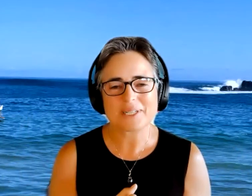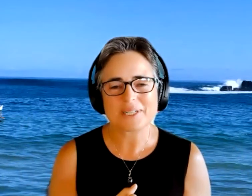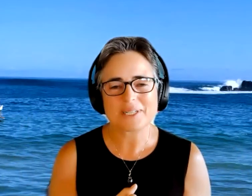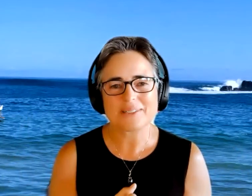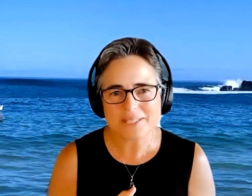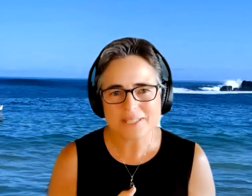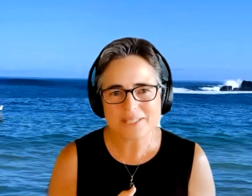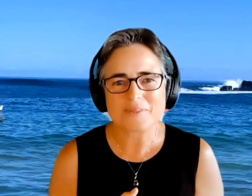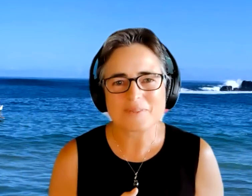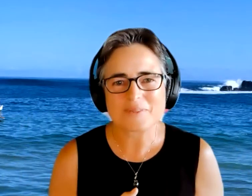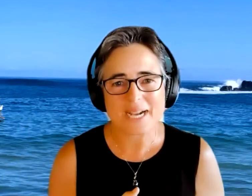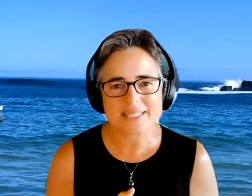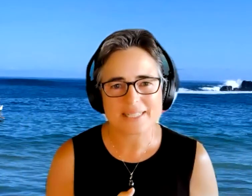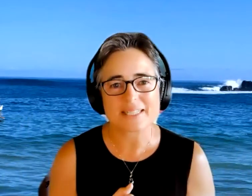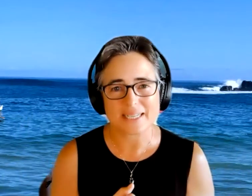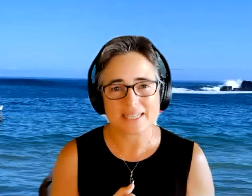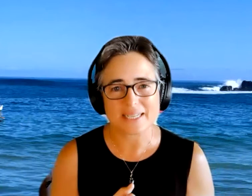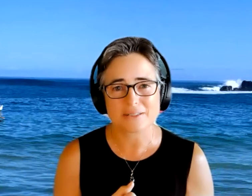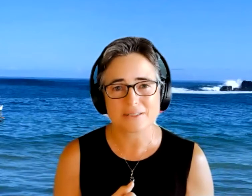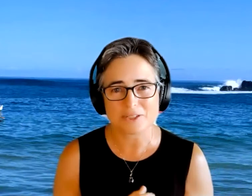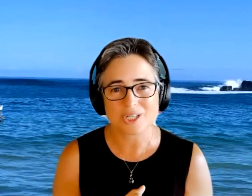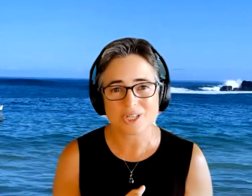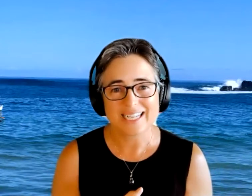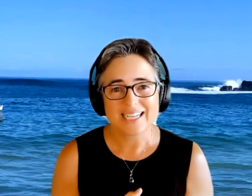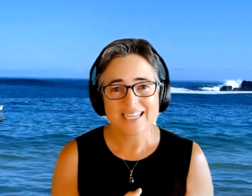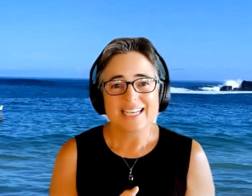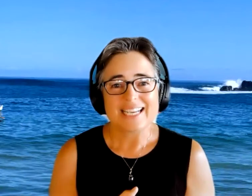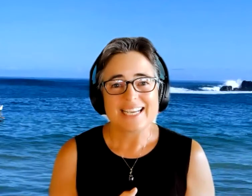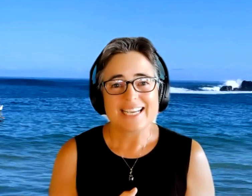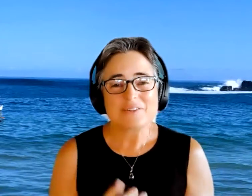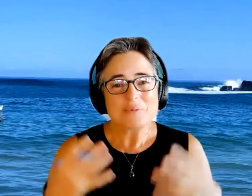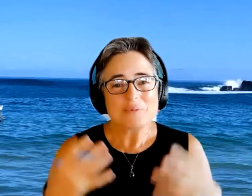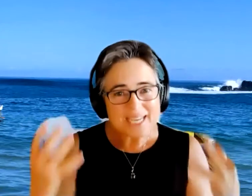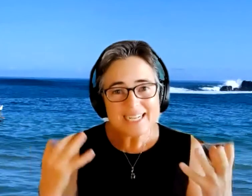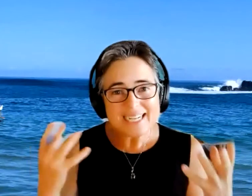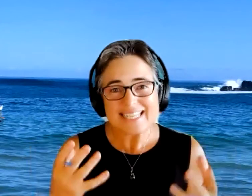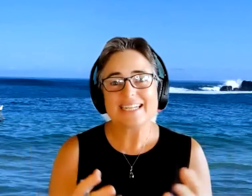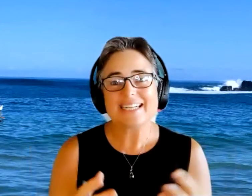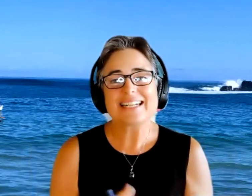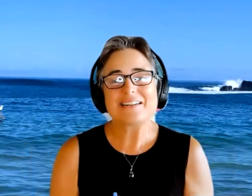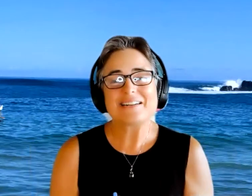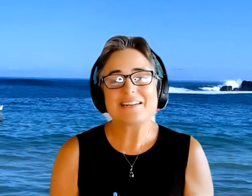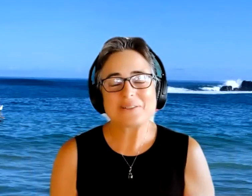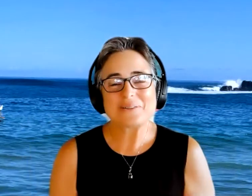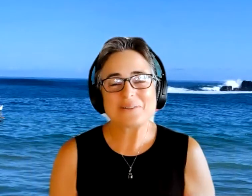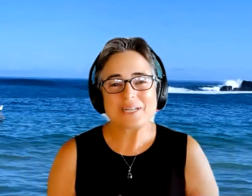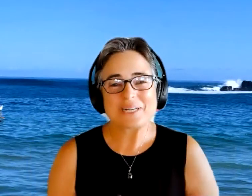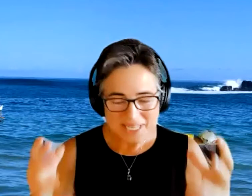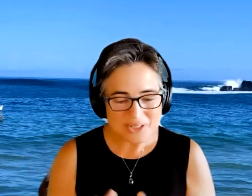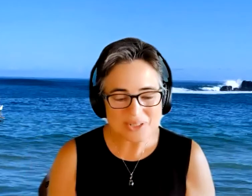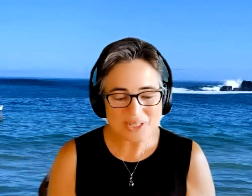upon wisdom from the past to get us to the future. And with that idea, I want